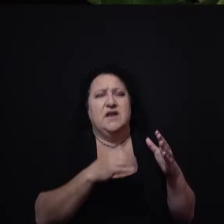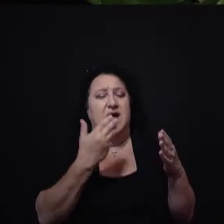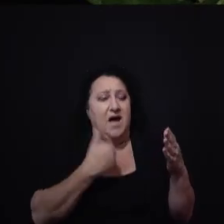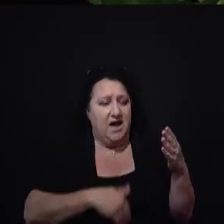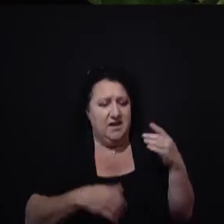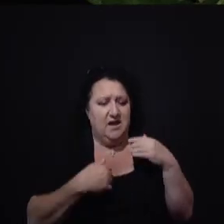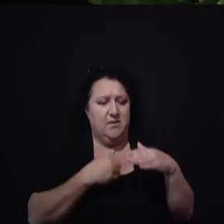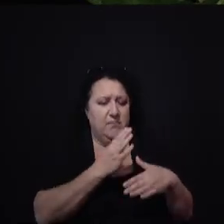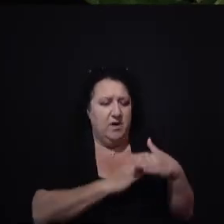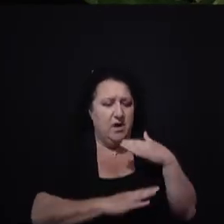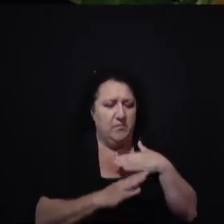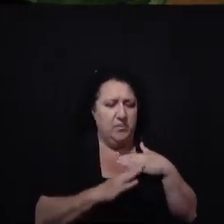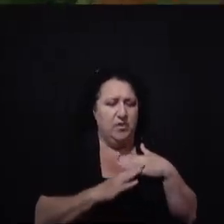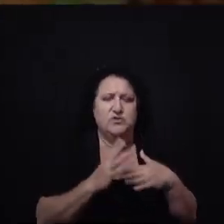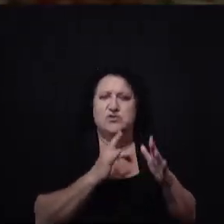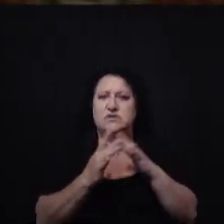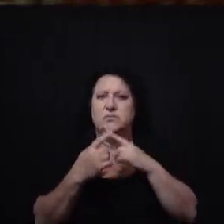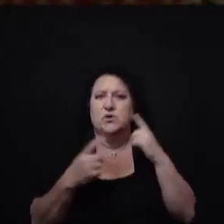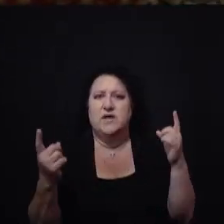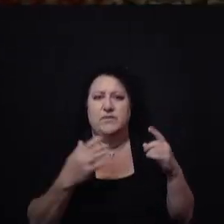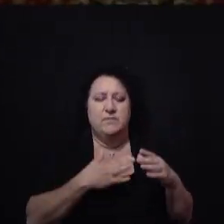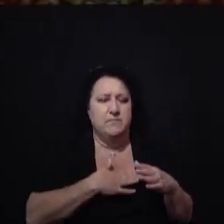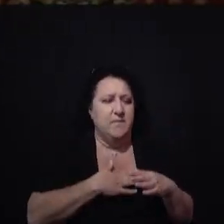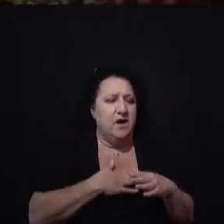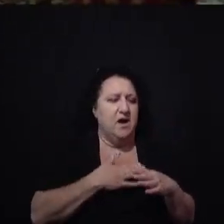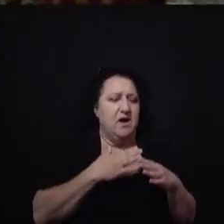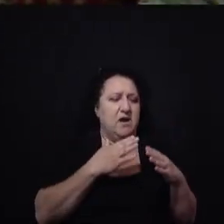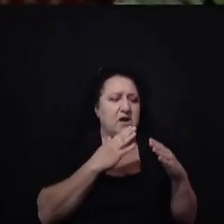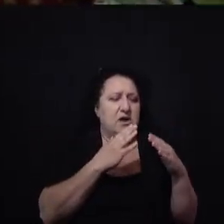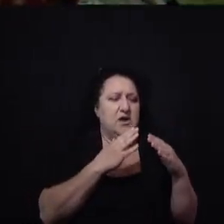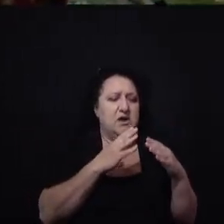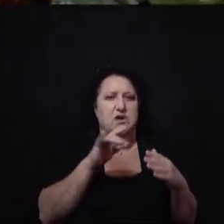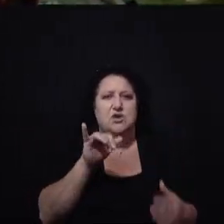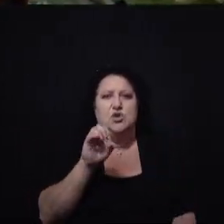My yoke, Jesus says, my teaching, that's what that means,